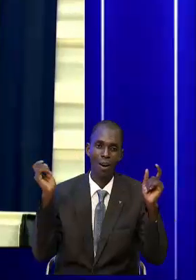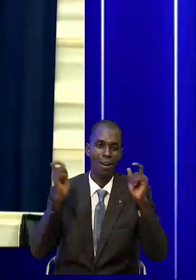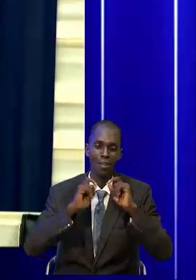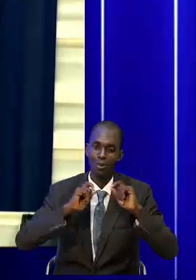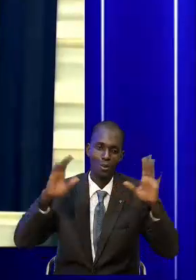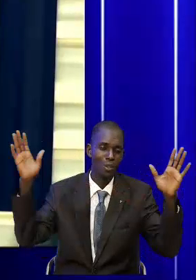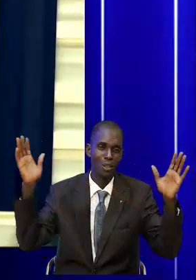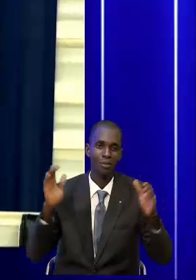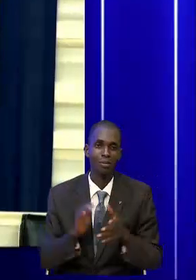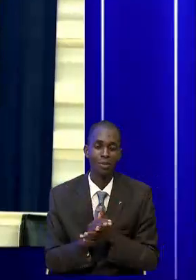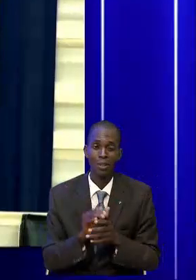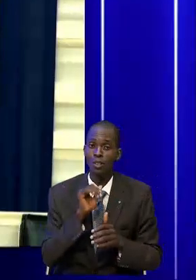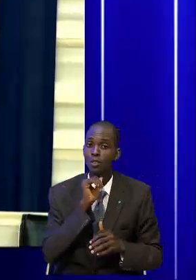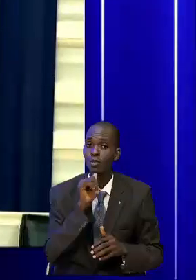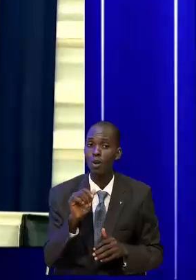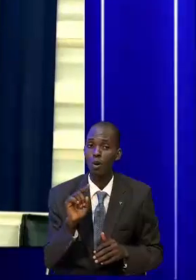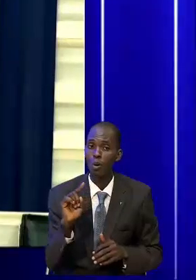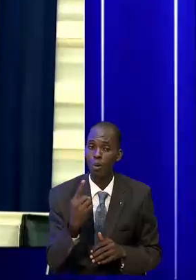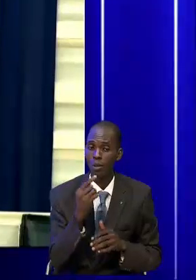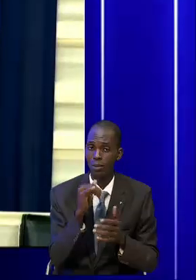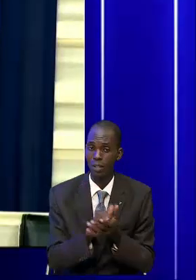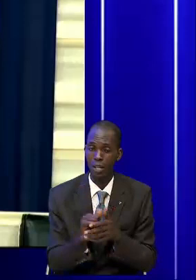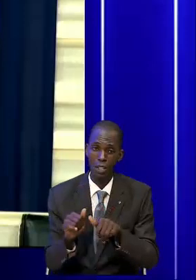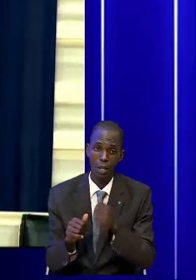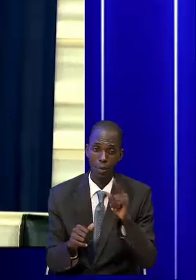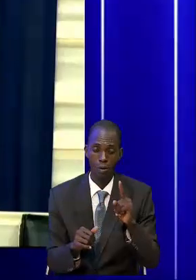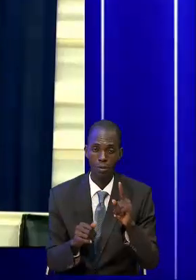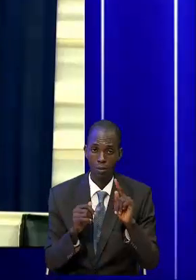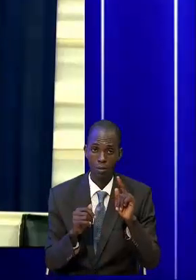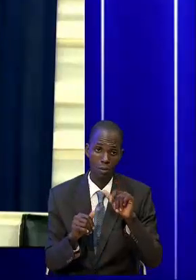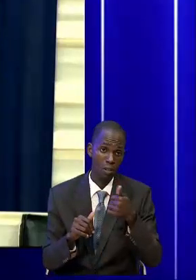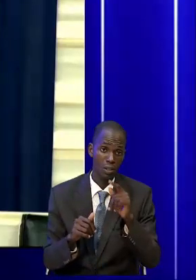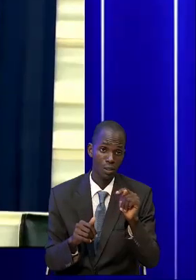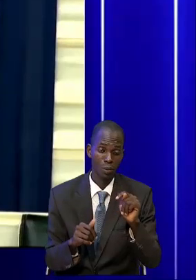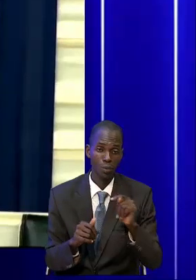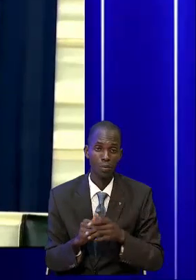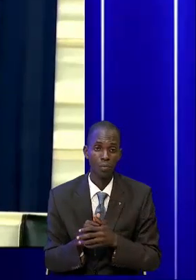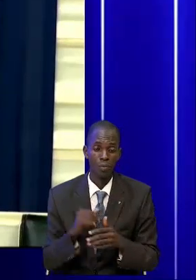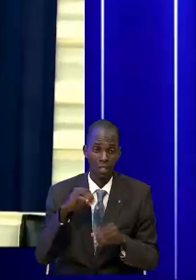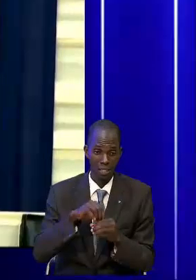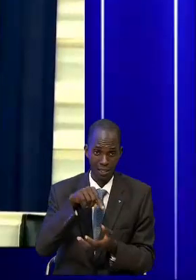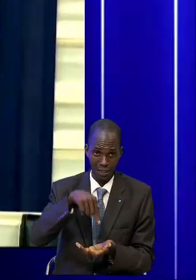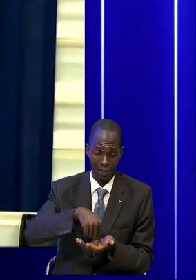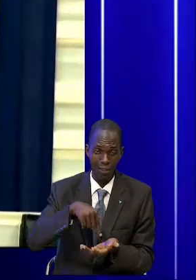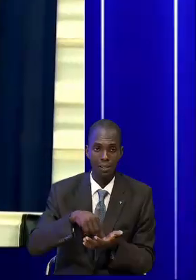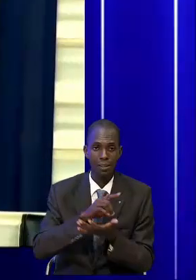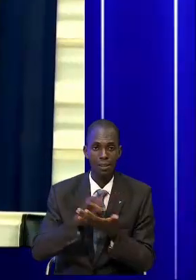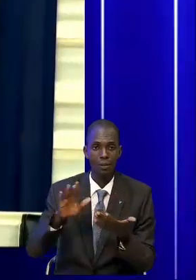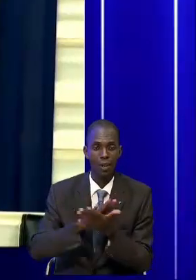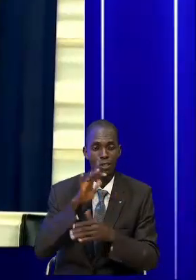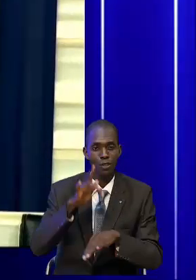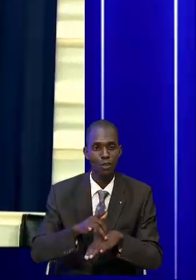Pain has gone. Praise the Lord. Not only that, another one is